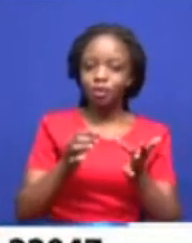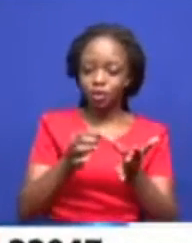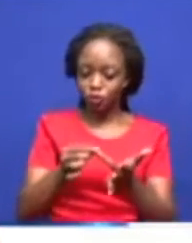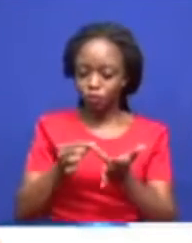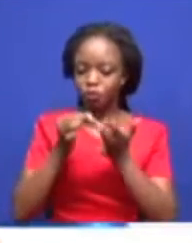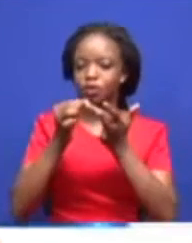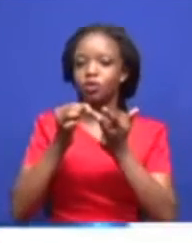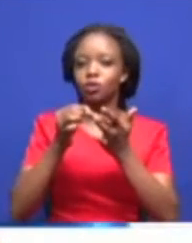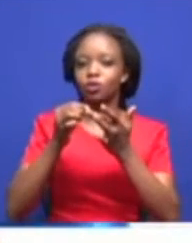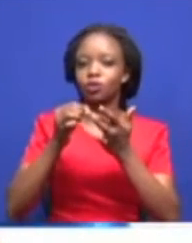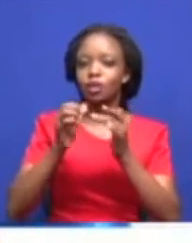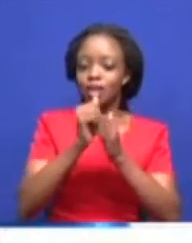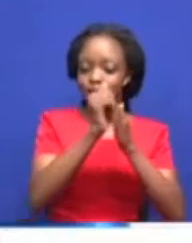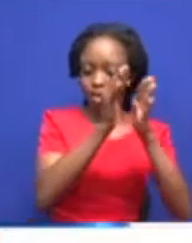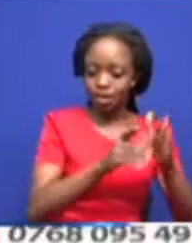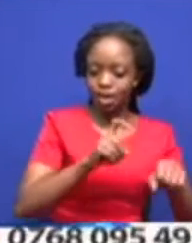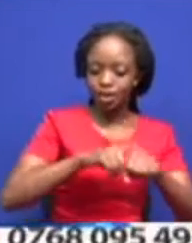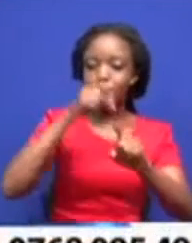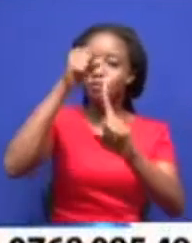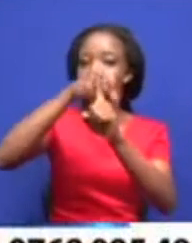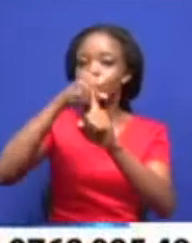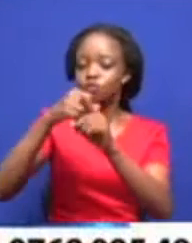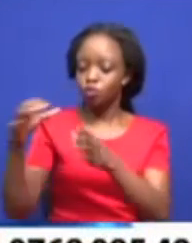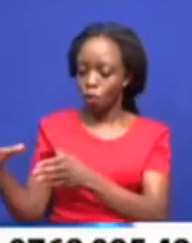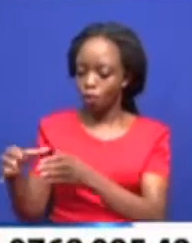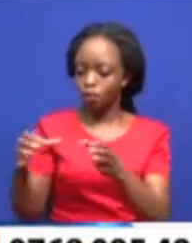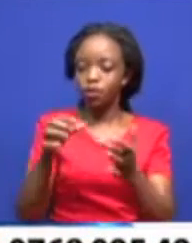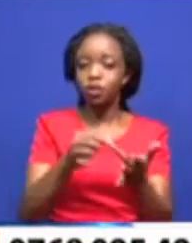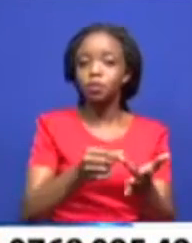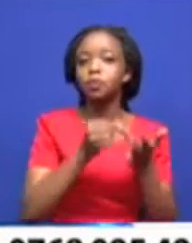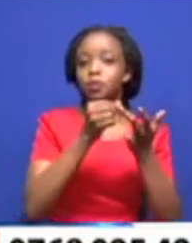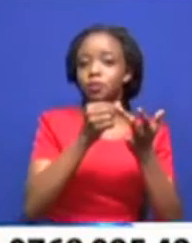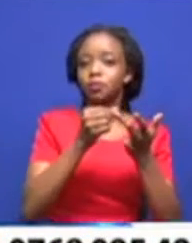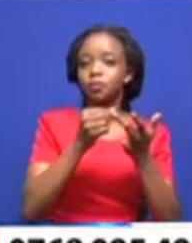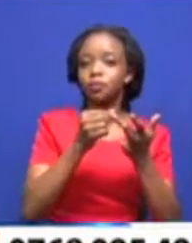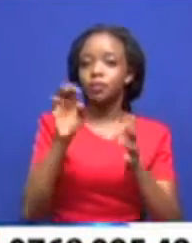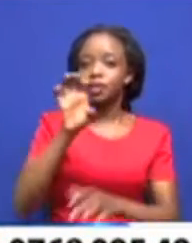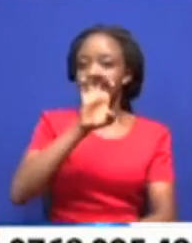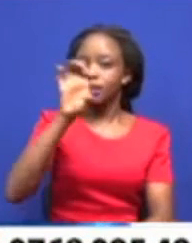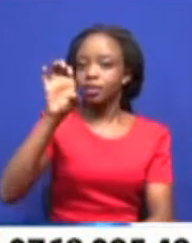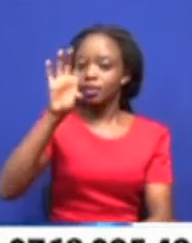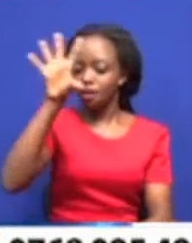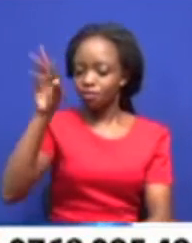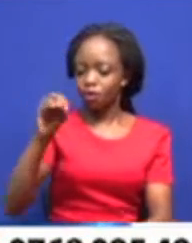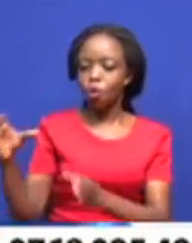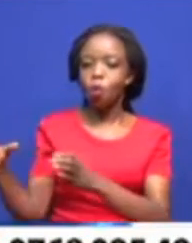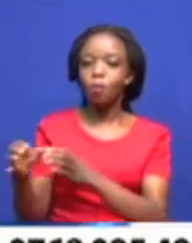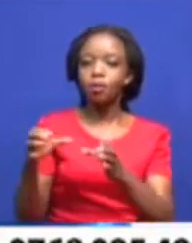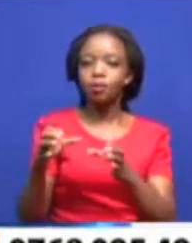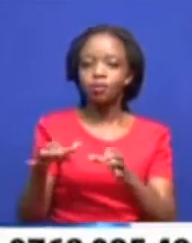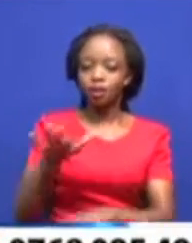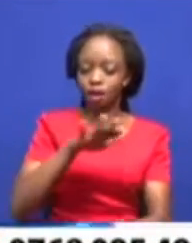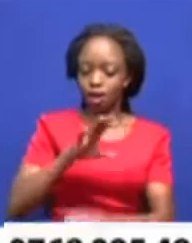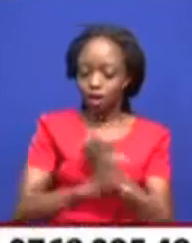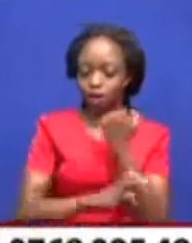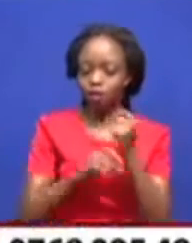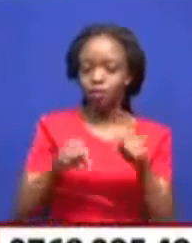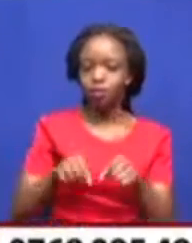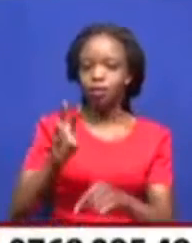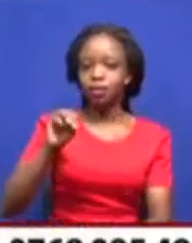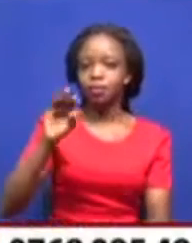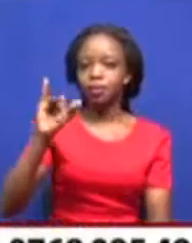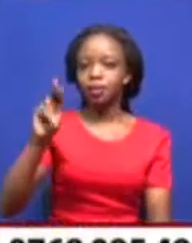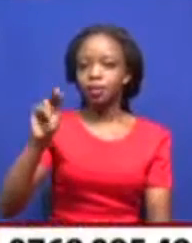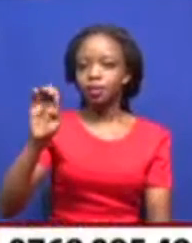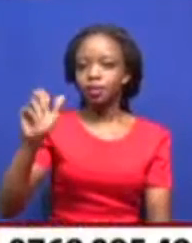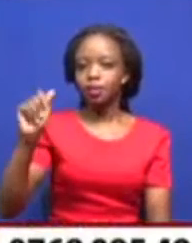when it comes to advocating for my community, especially the East African community in this city of Minneapolis. Now,